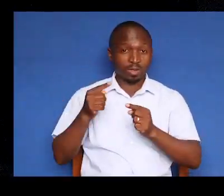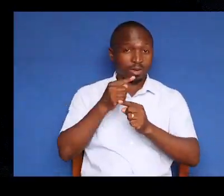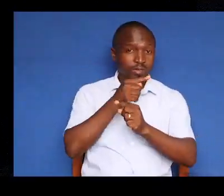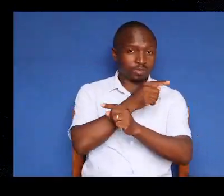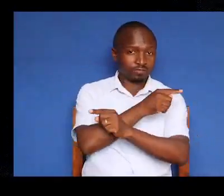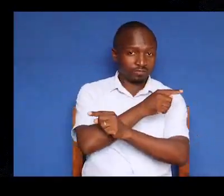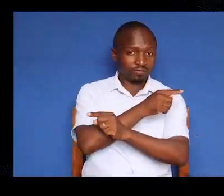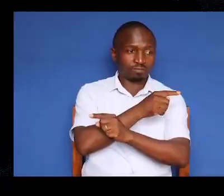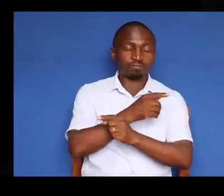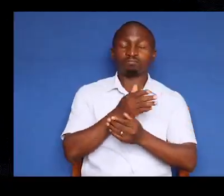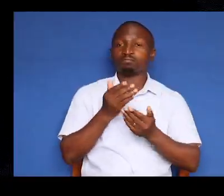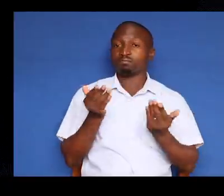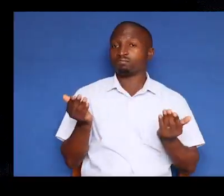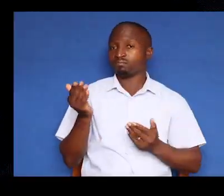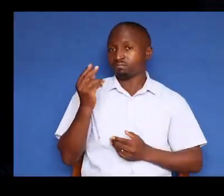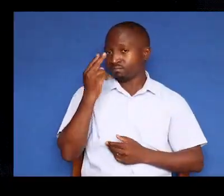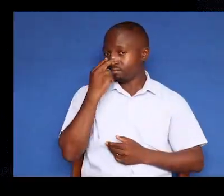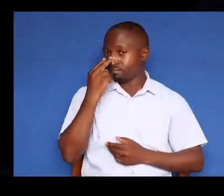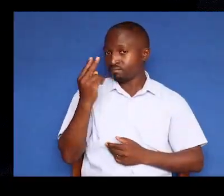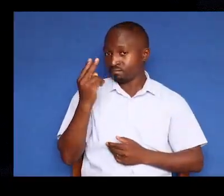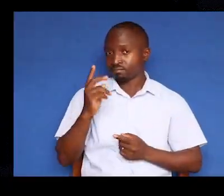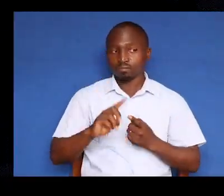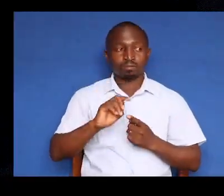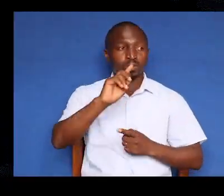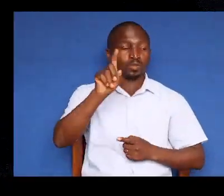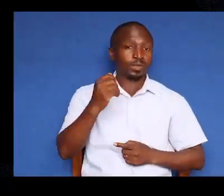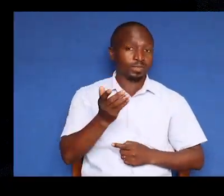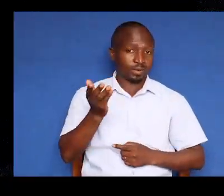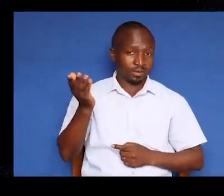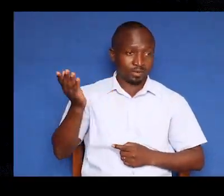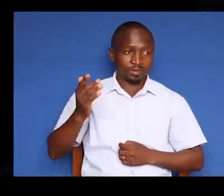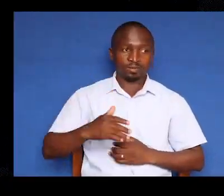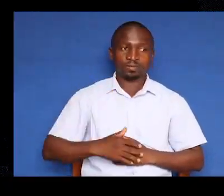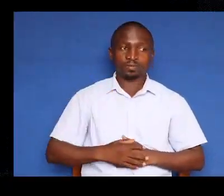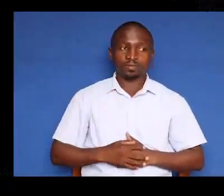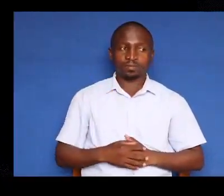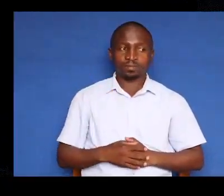system. So let's see another question.